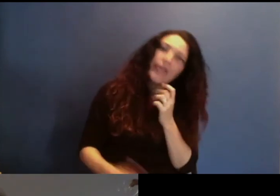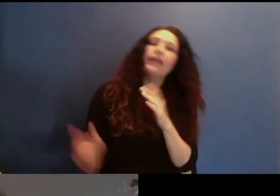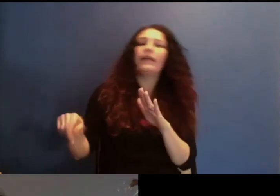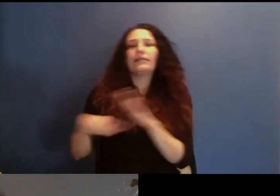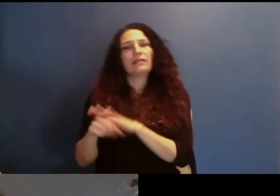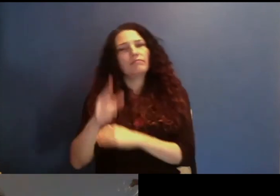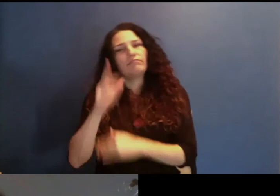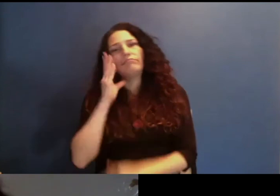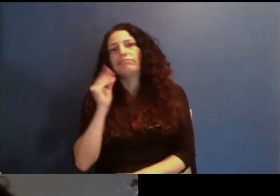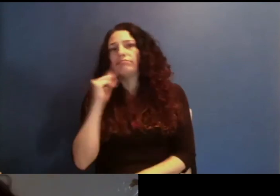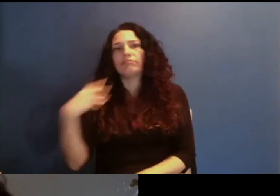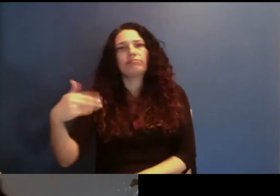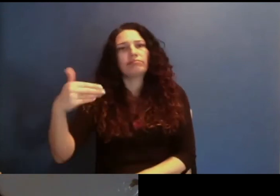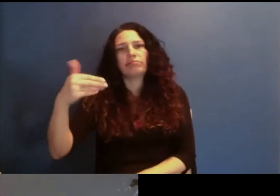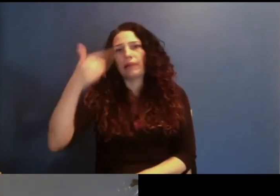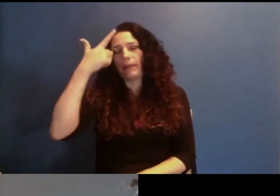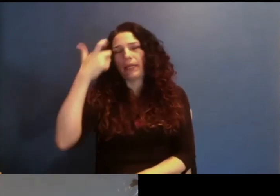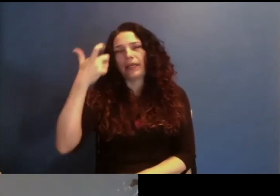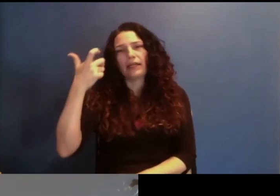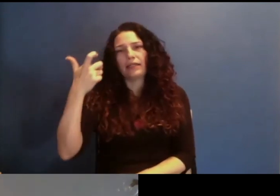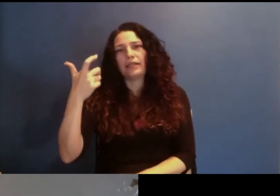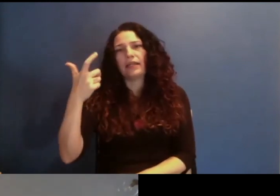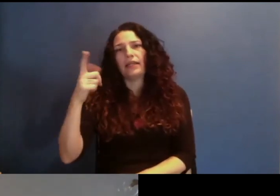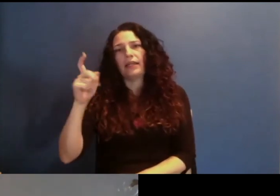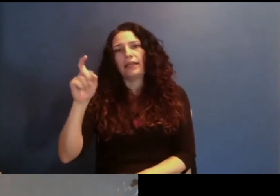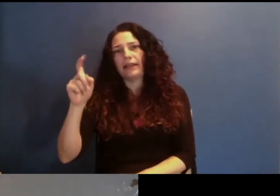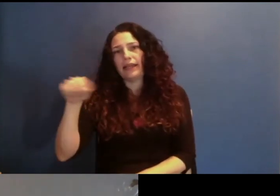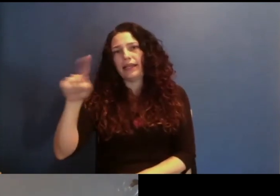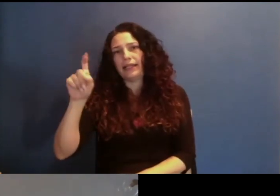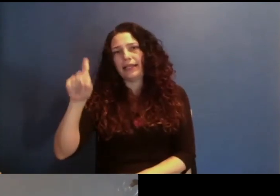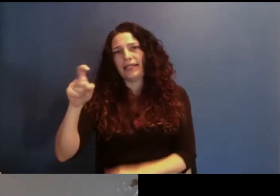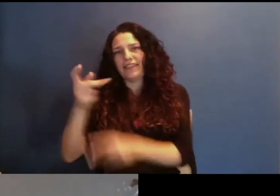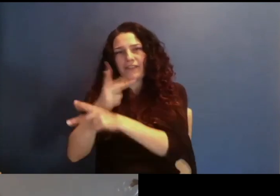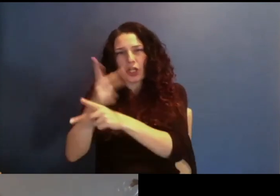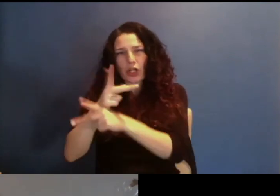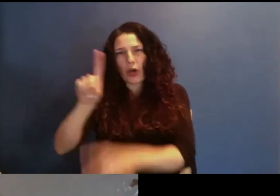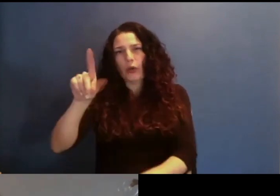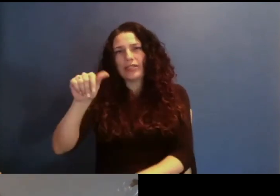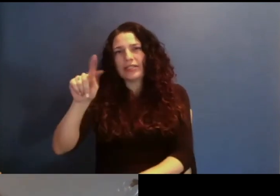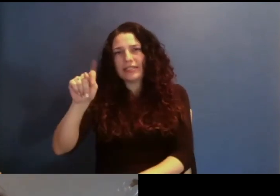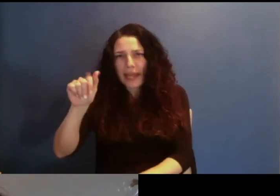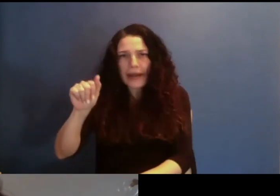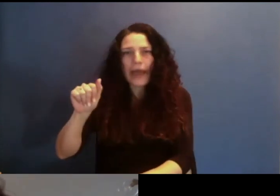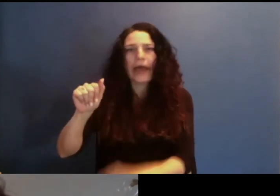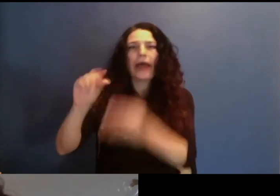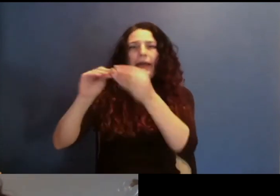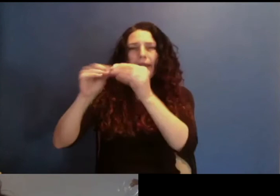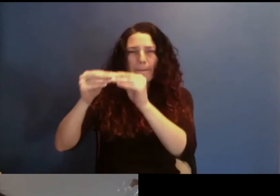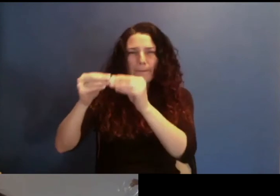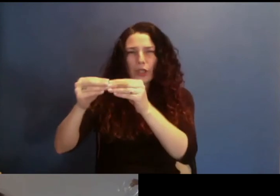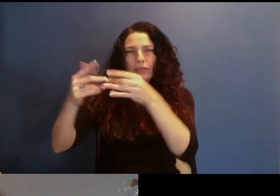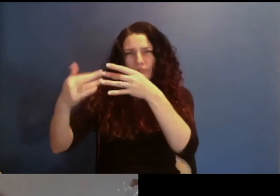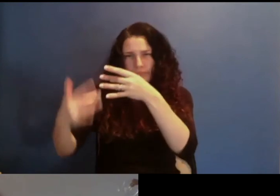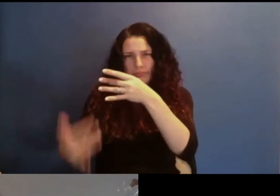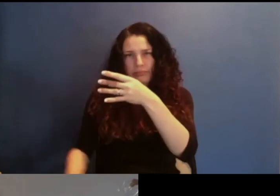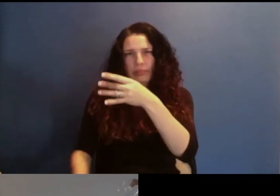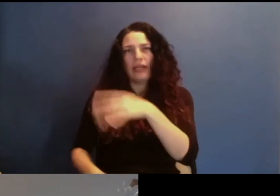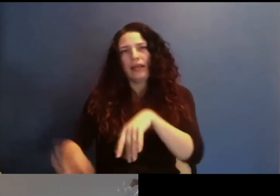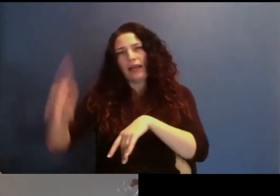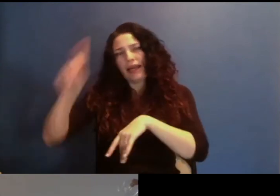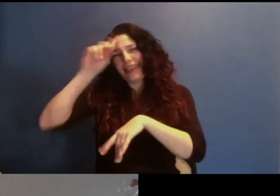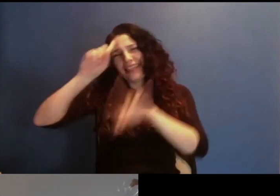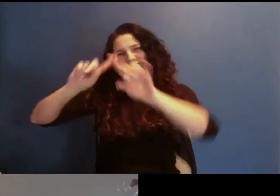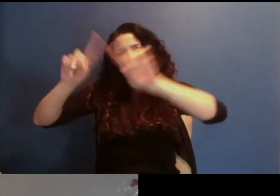they have to get their data for the numbers and stuff like that. So you know, I think it's different for everybody. I think some